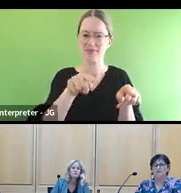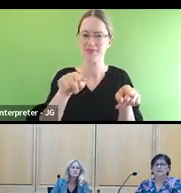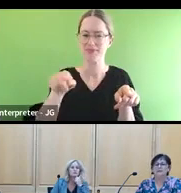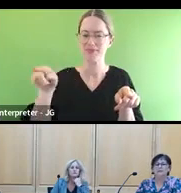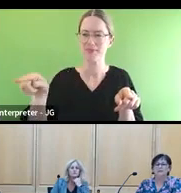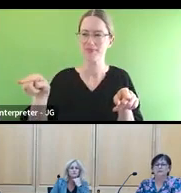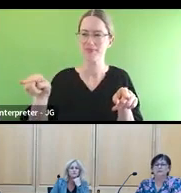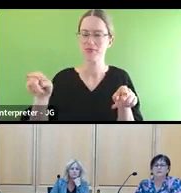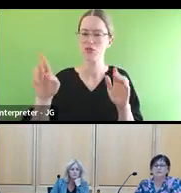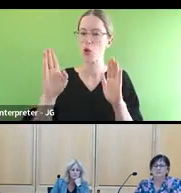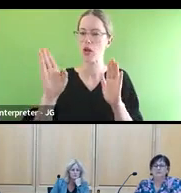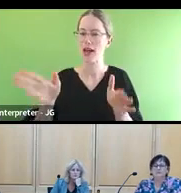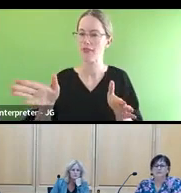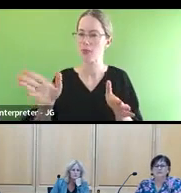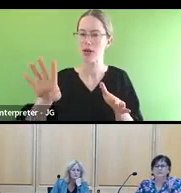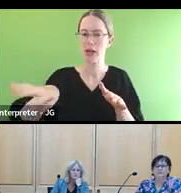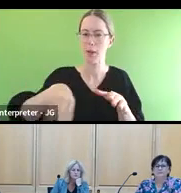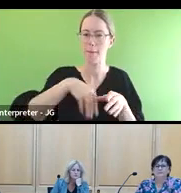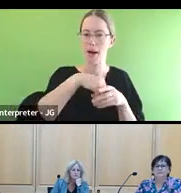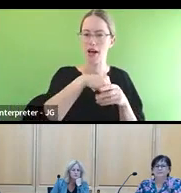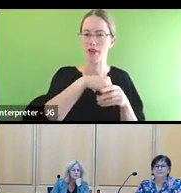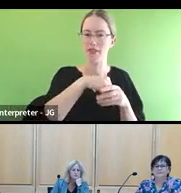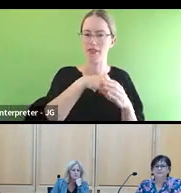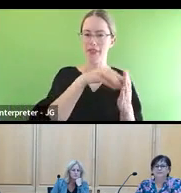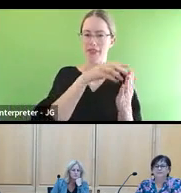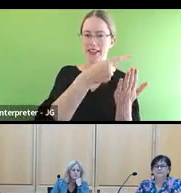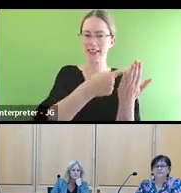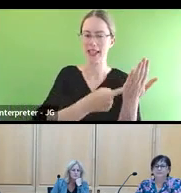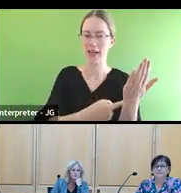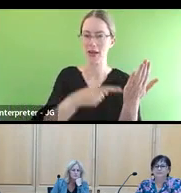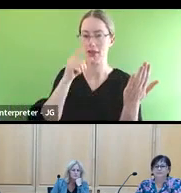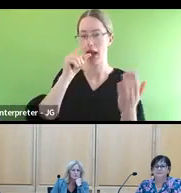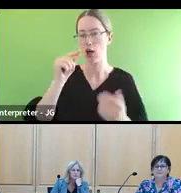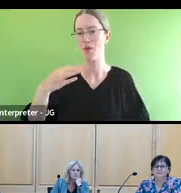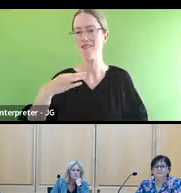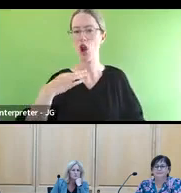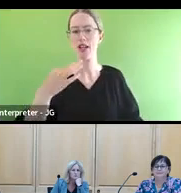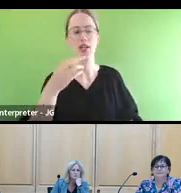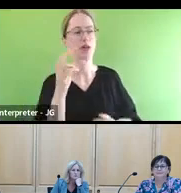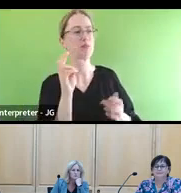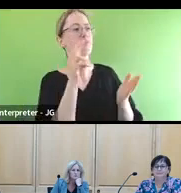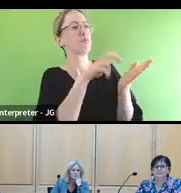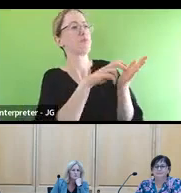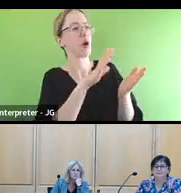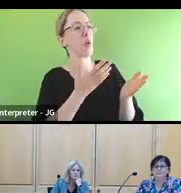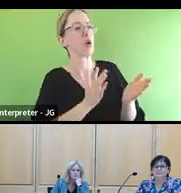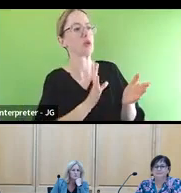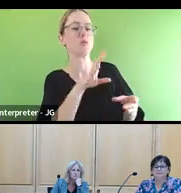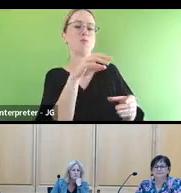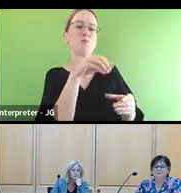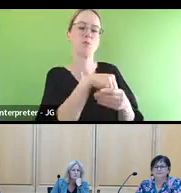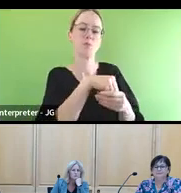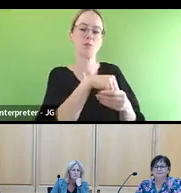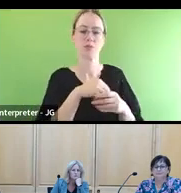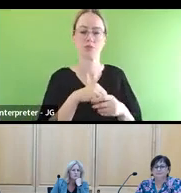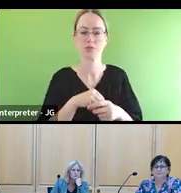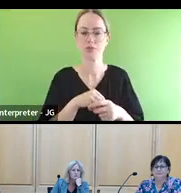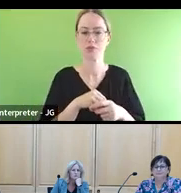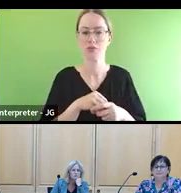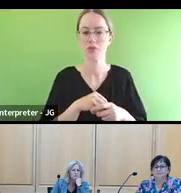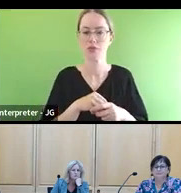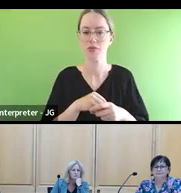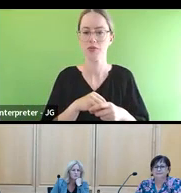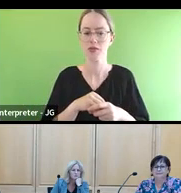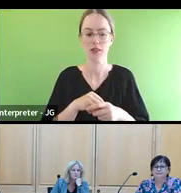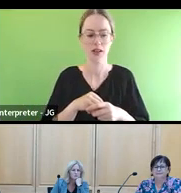of the scheme, could voluntarily sign up to be part of that. So where it is